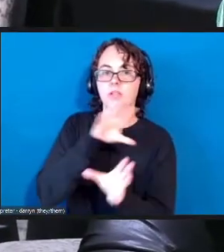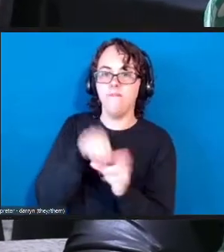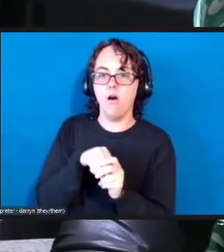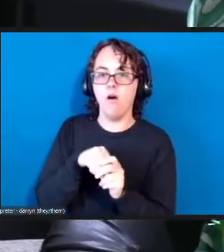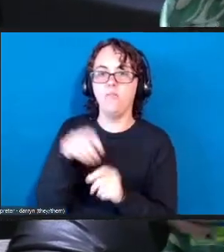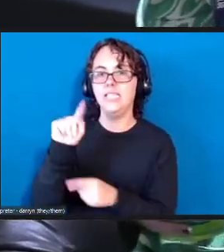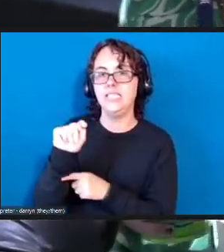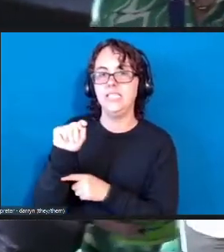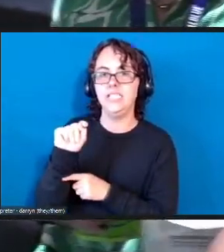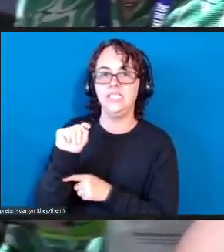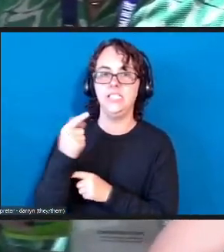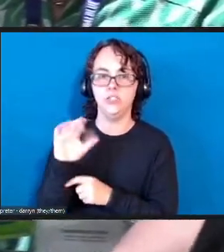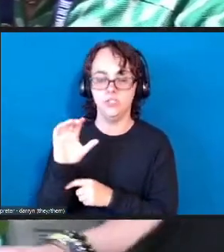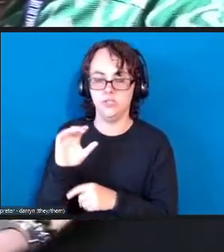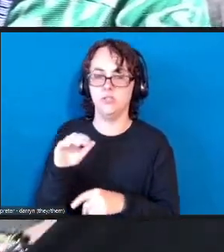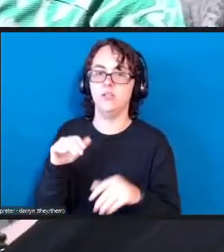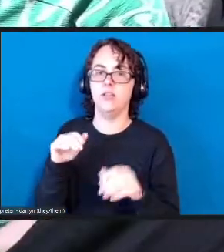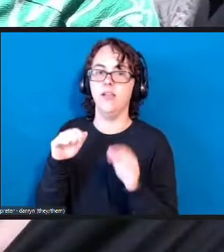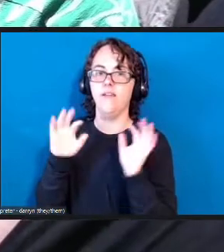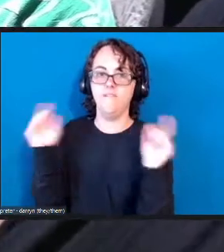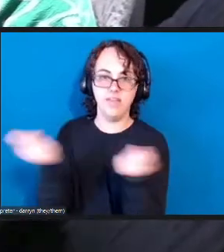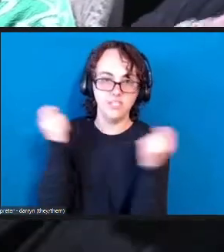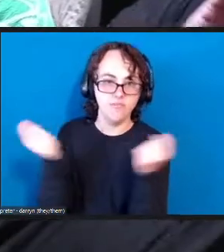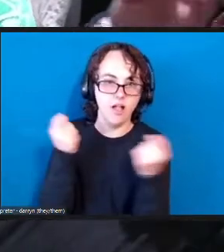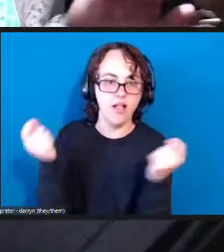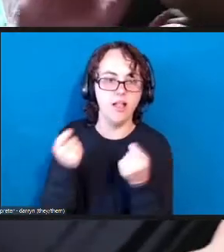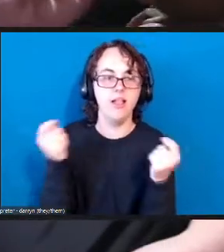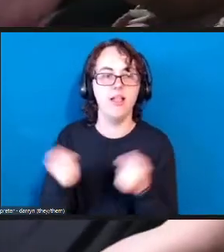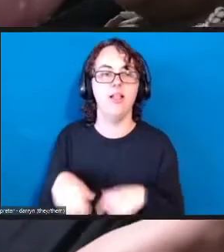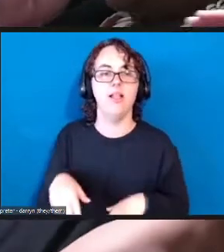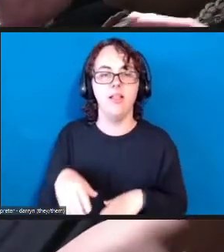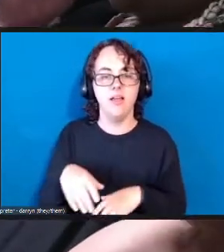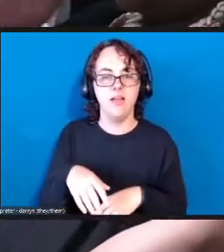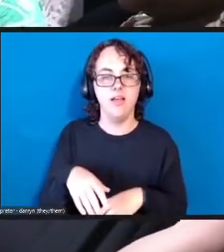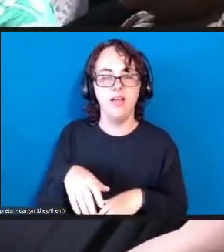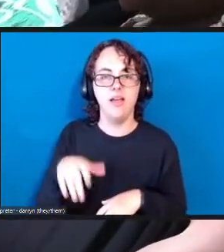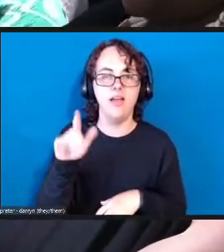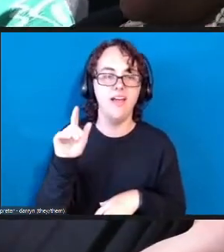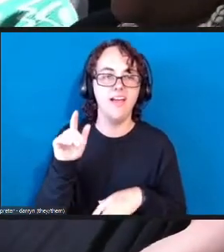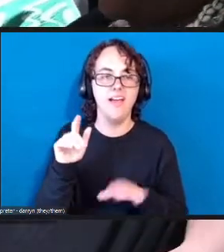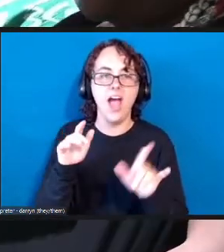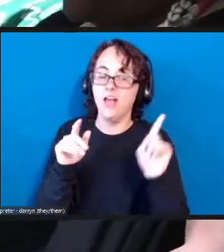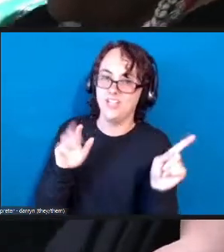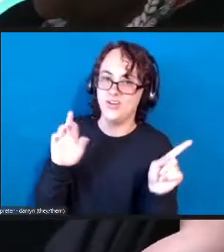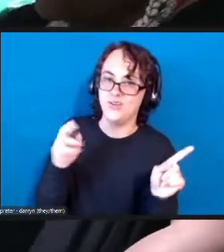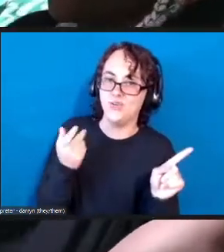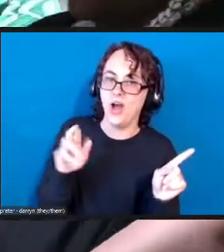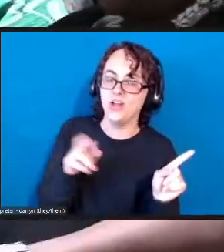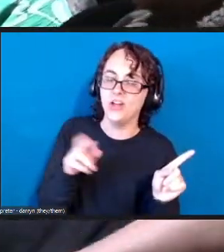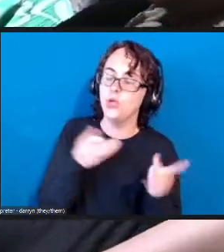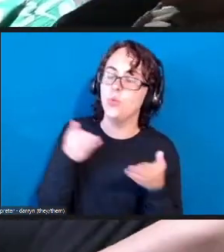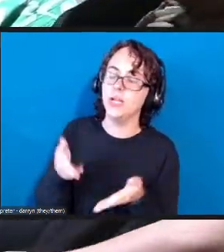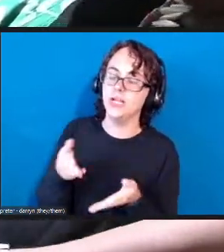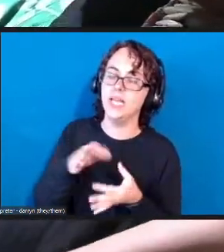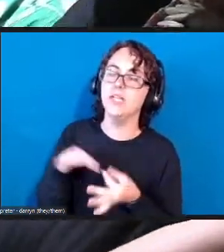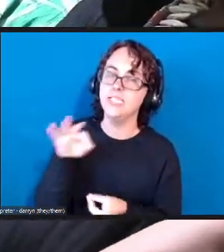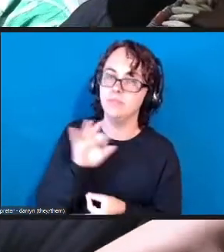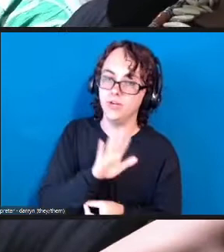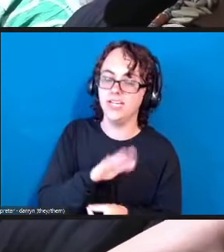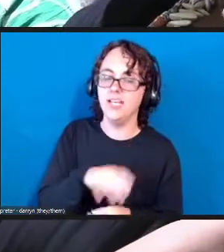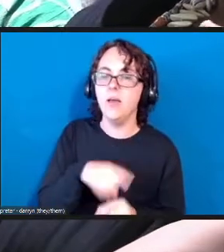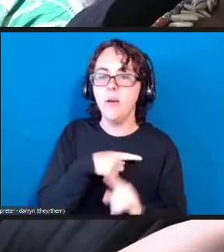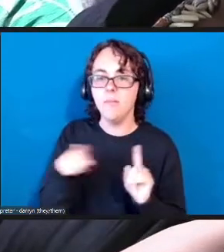in downtown New York, and what happened, Roger, you were there in spirit. But what I'm saying is that it was